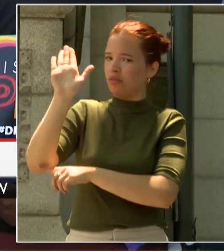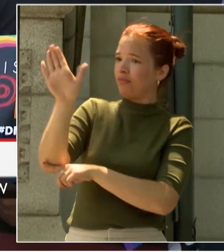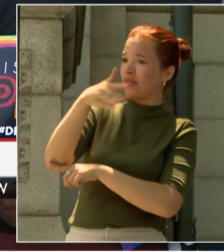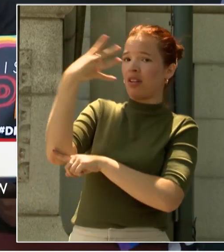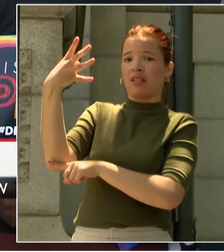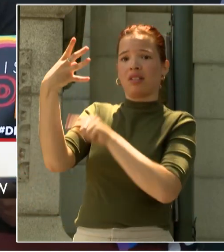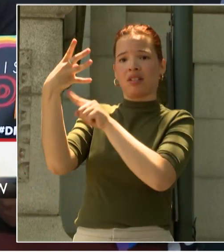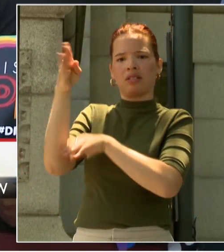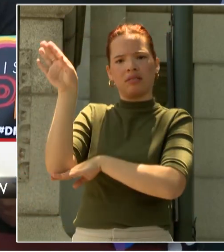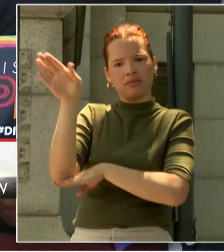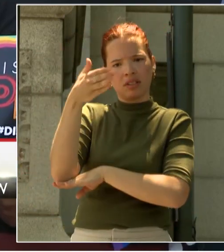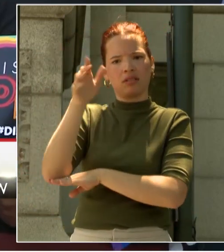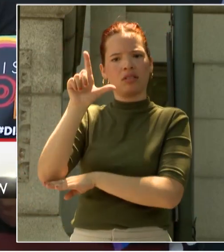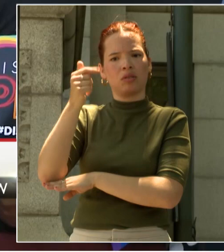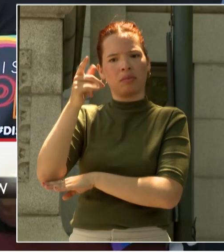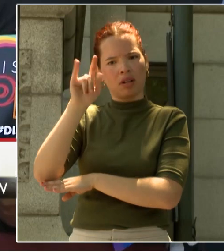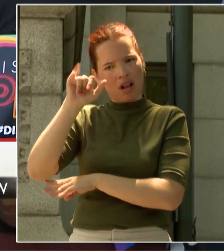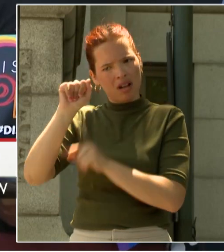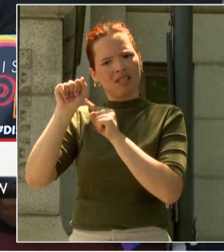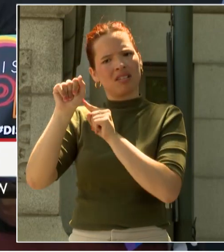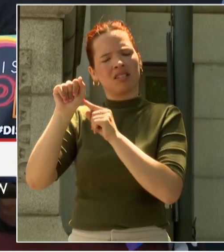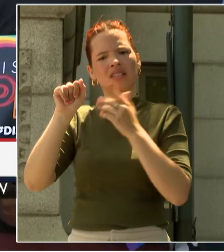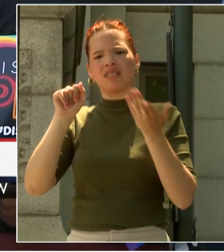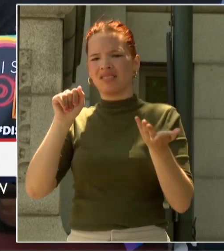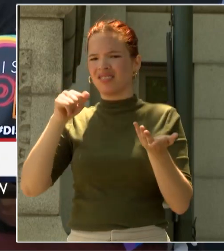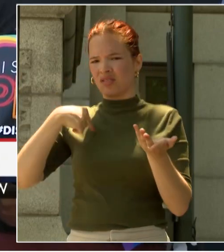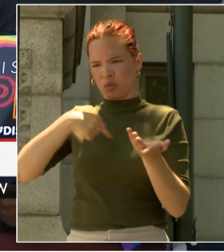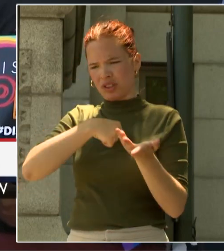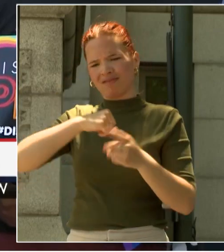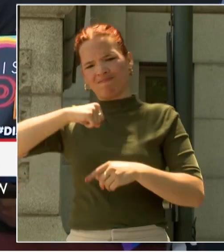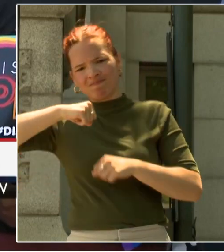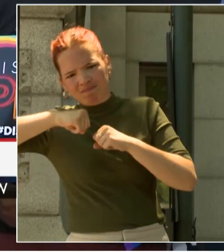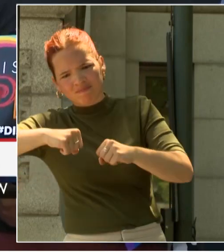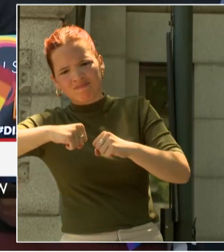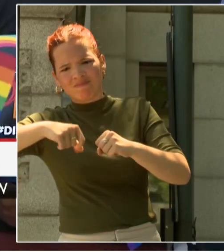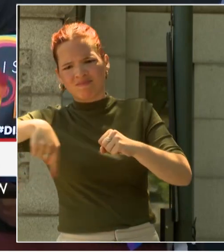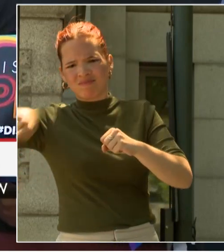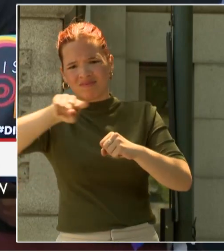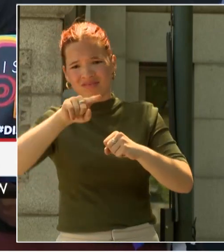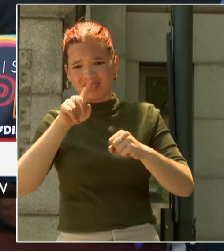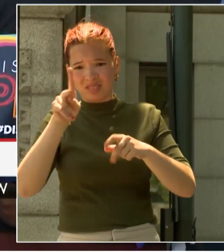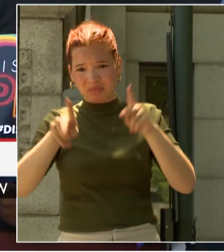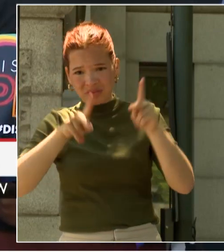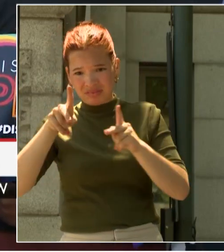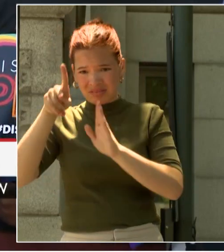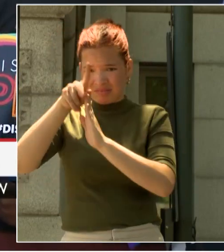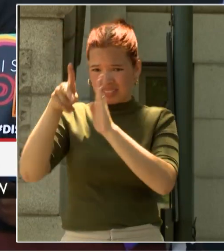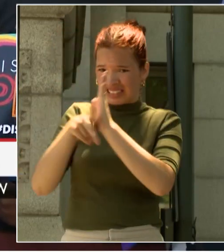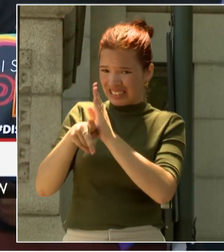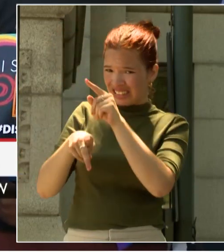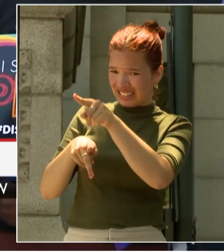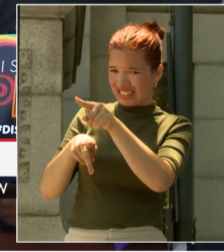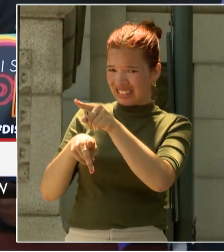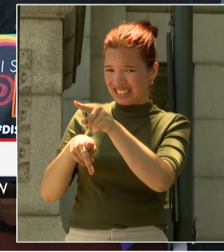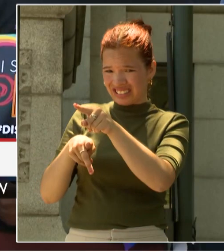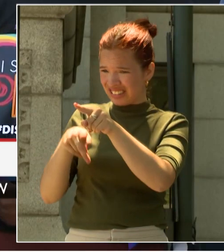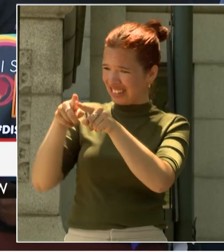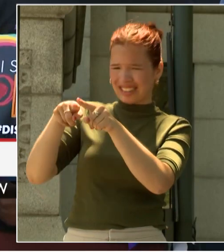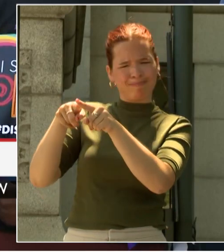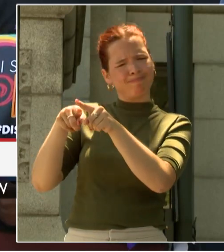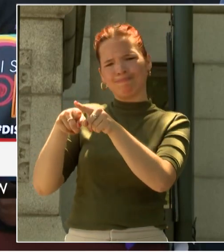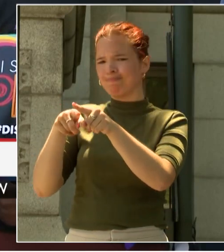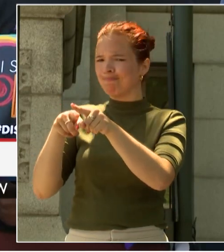district's commitment, to pushing back against these backward-looking policies in other states and declare that the district